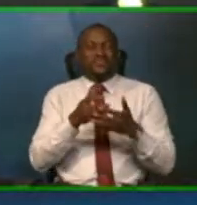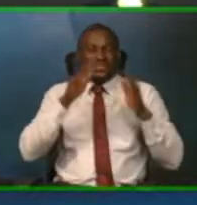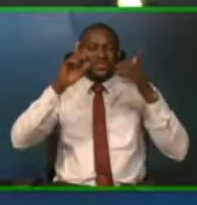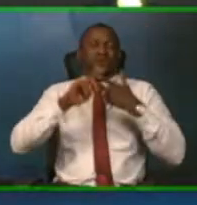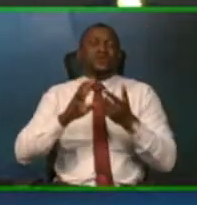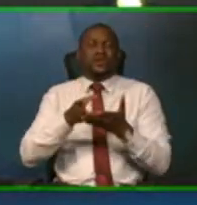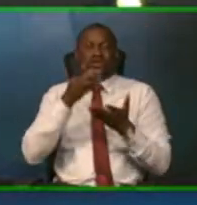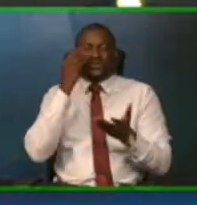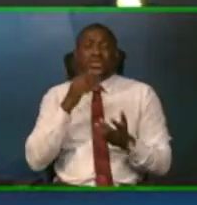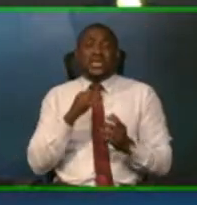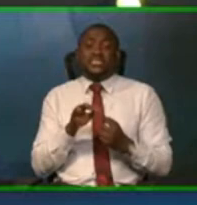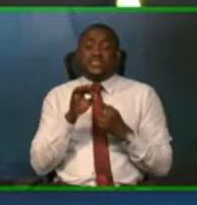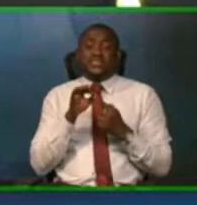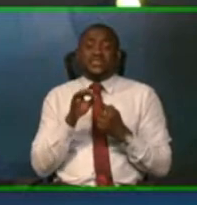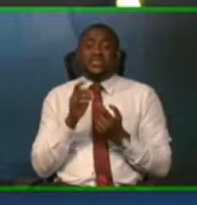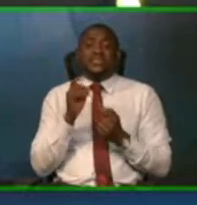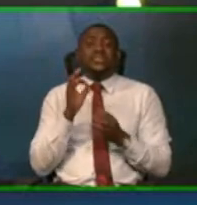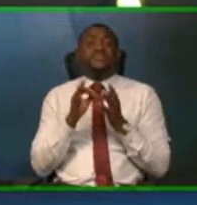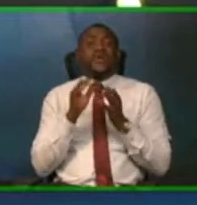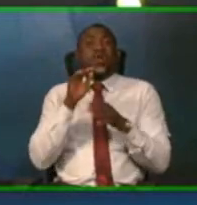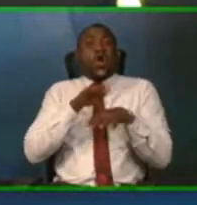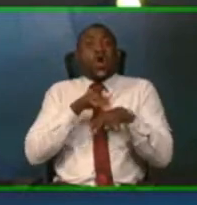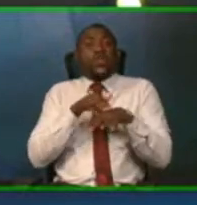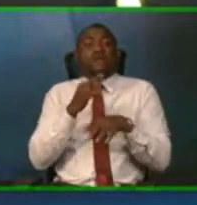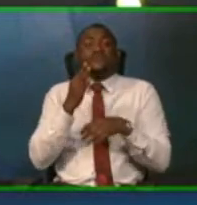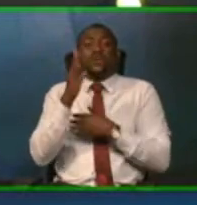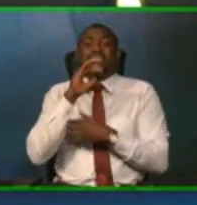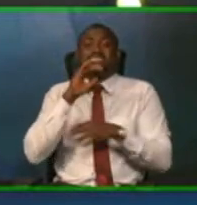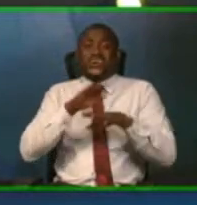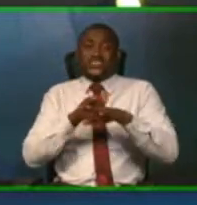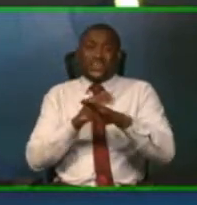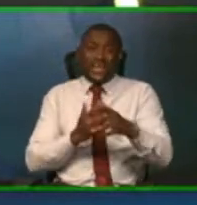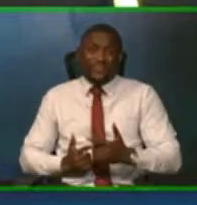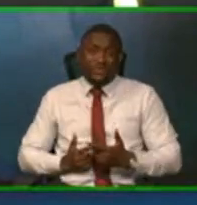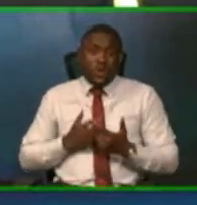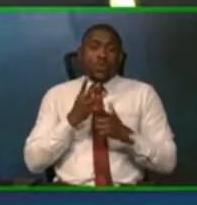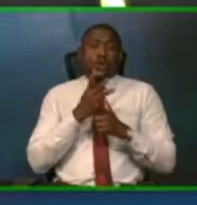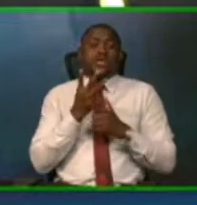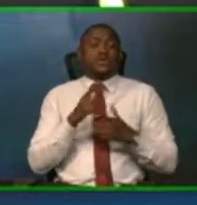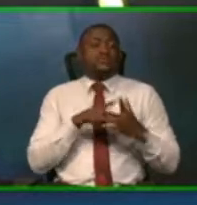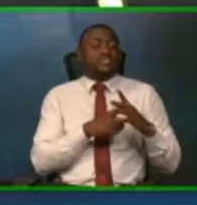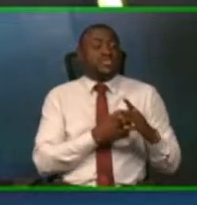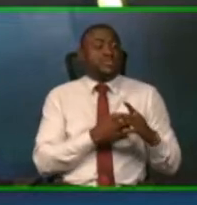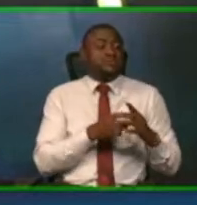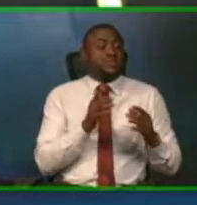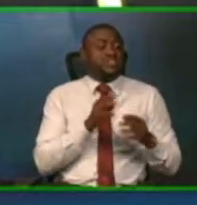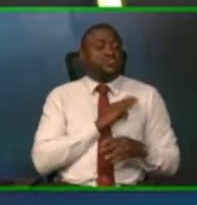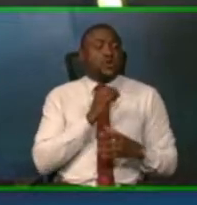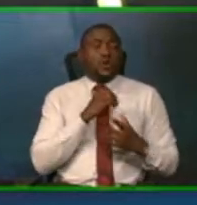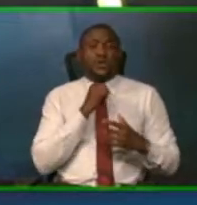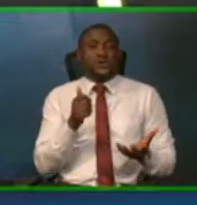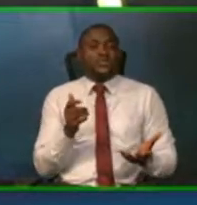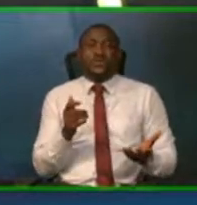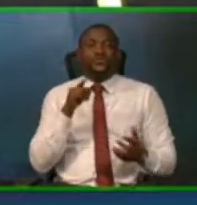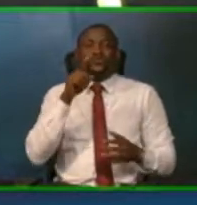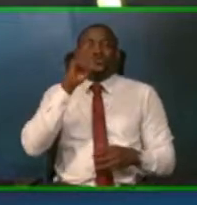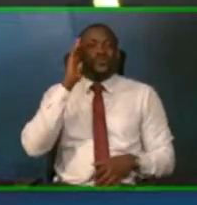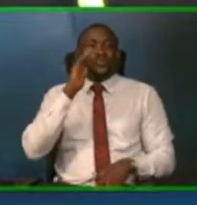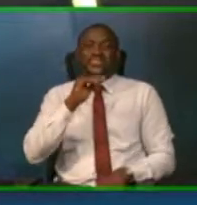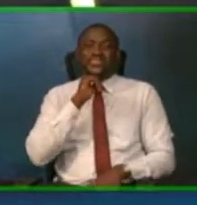Respectfully speaking, especially if the call of God is on your life, whether you have begun ministry or not, you never